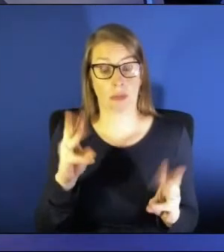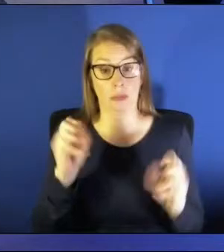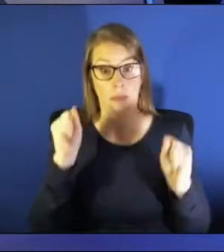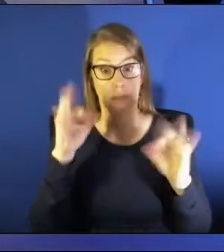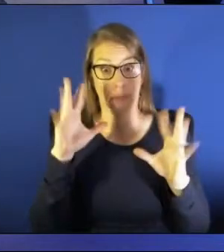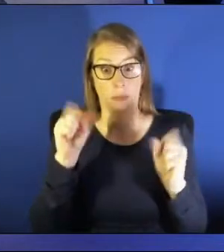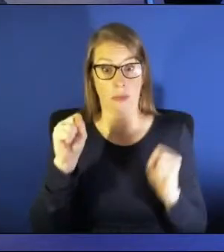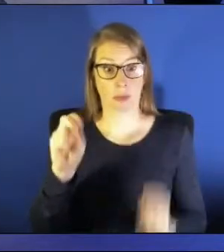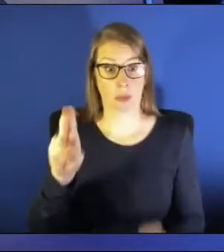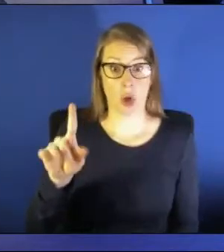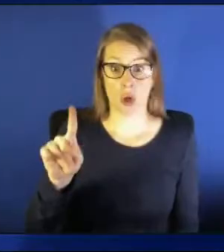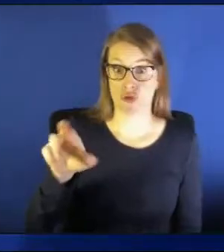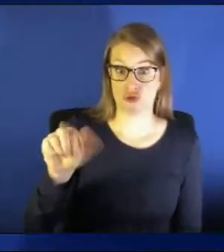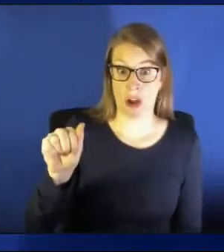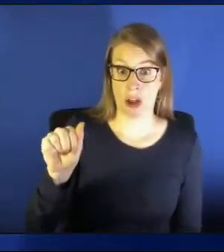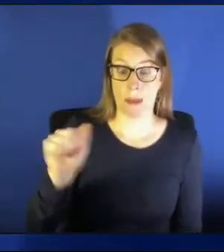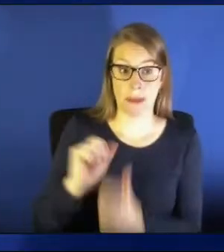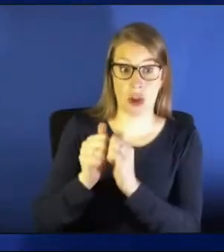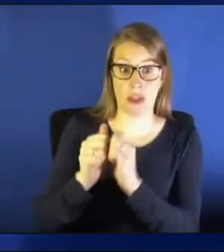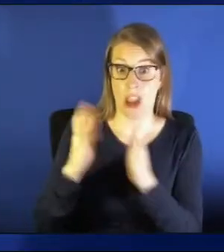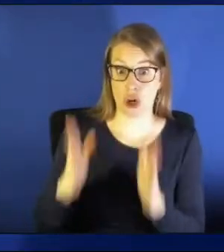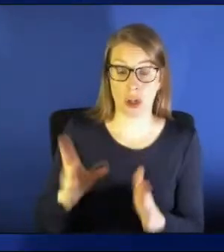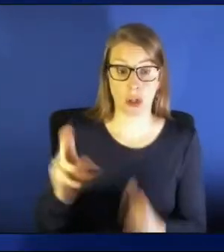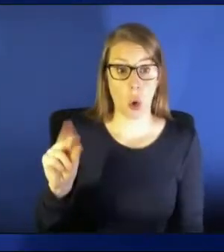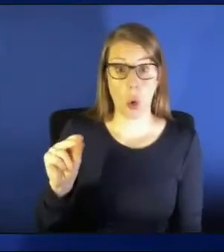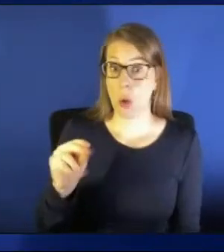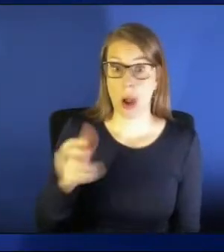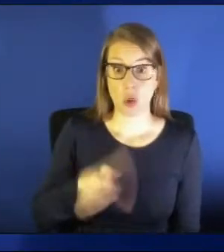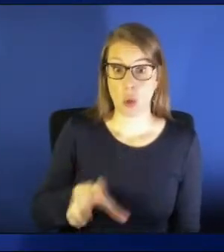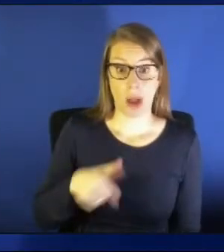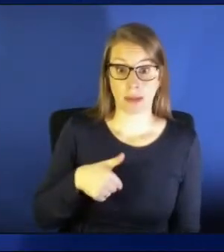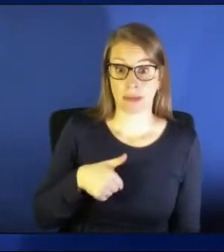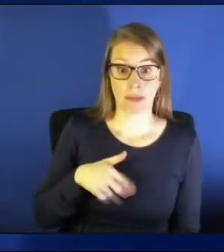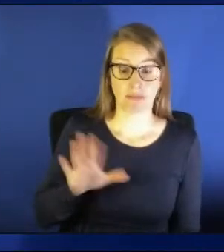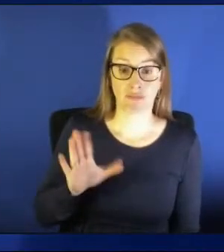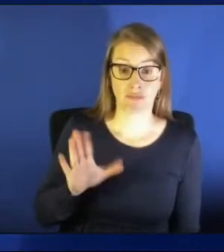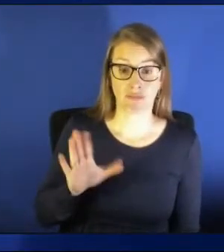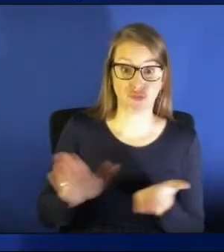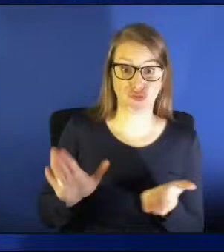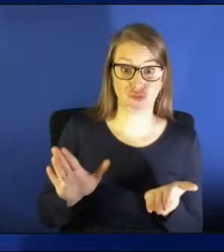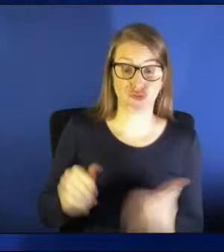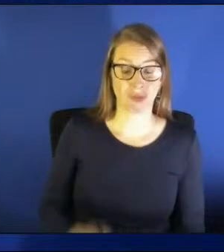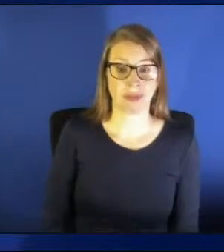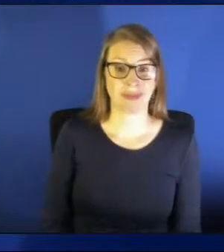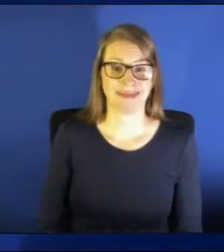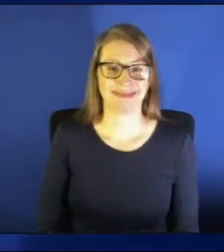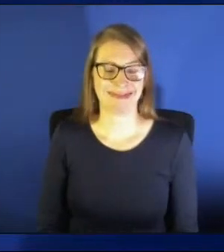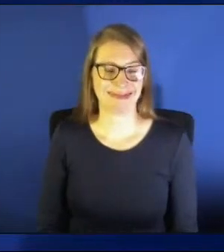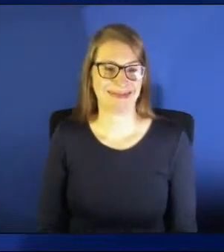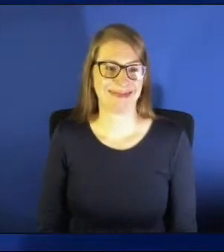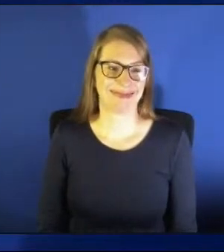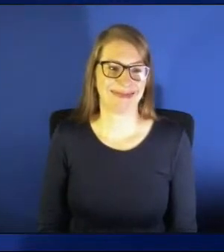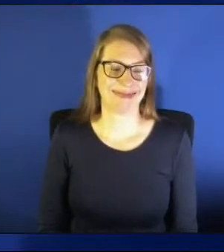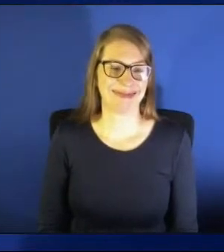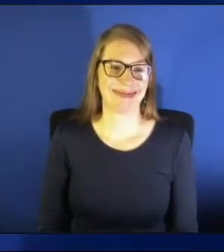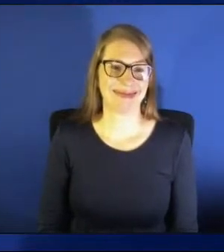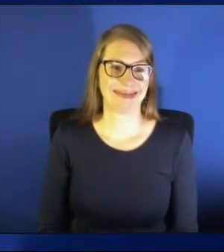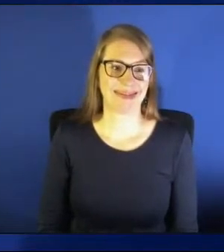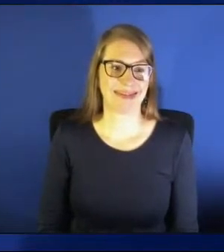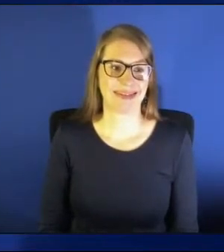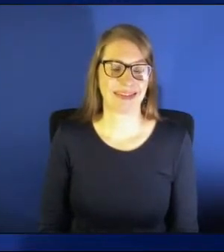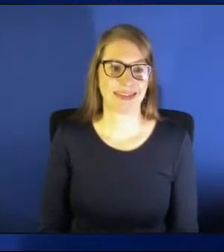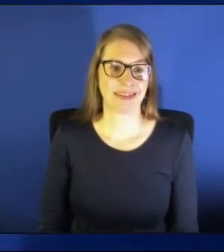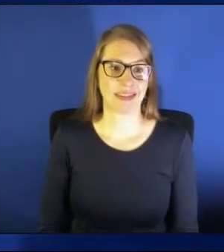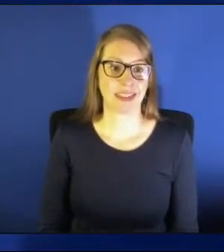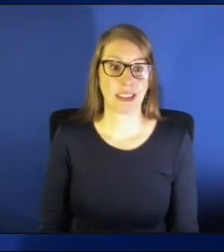yet? No, I don't think I wish to do so. I think that there's a great deal of